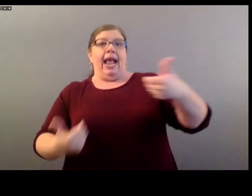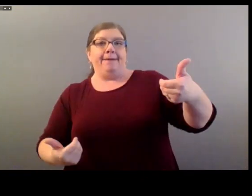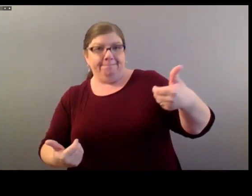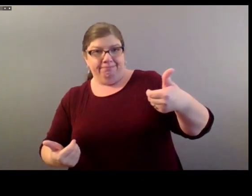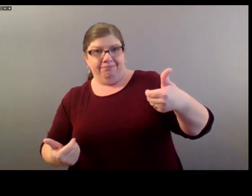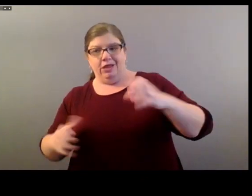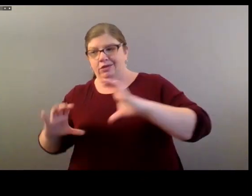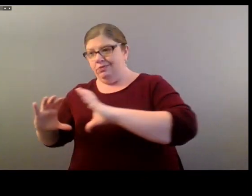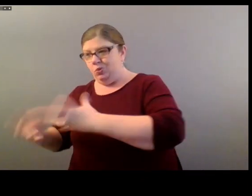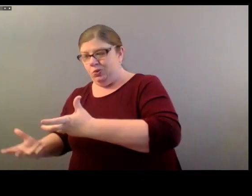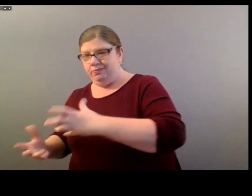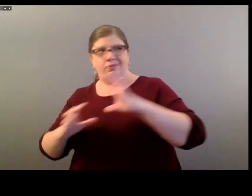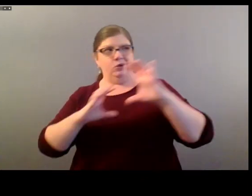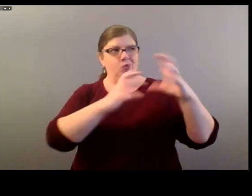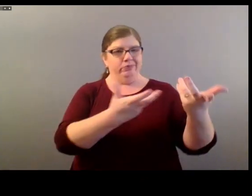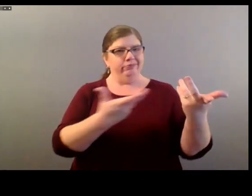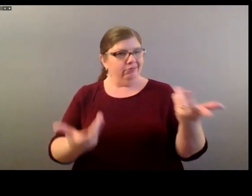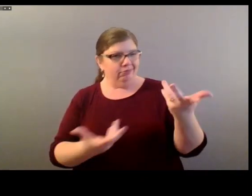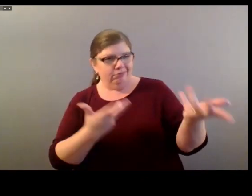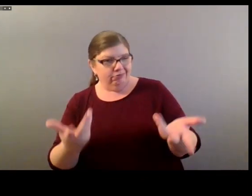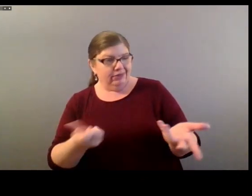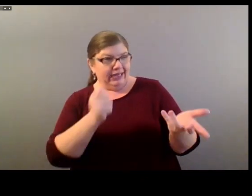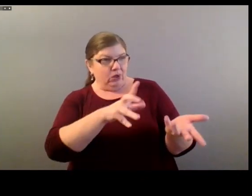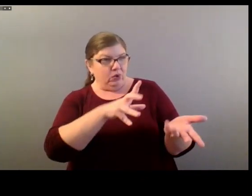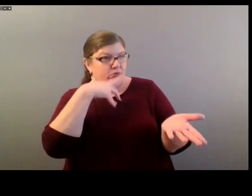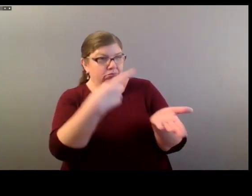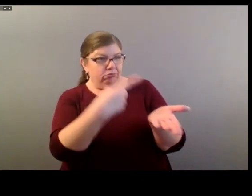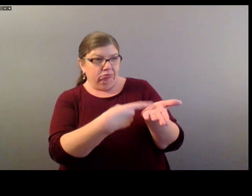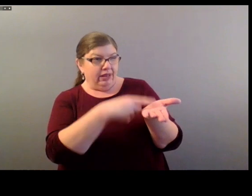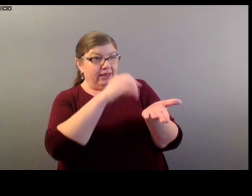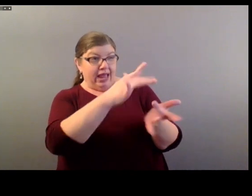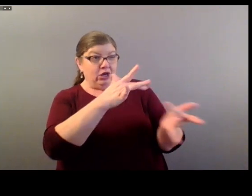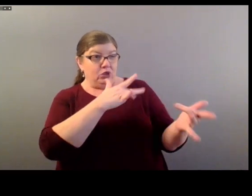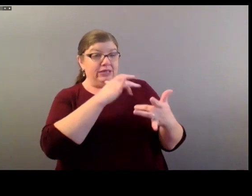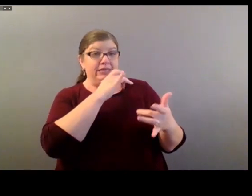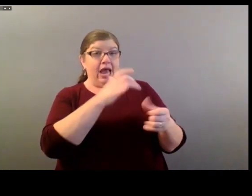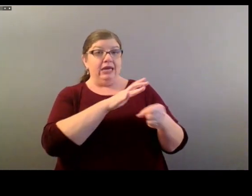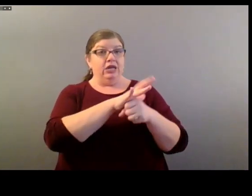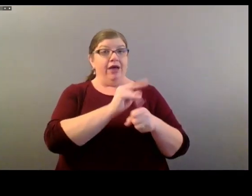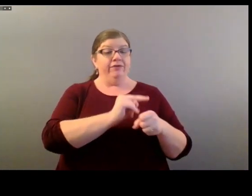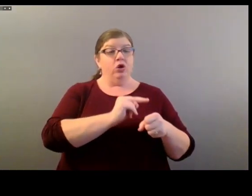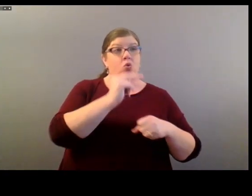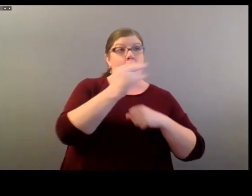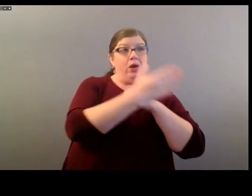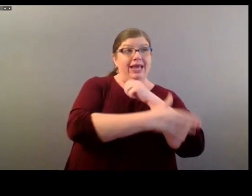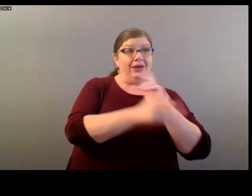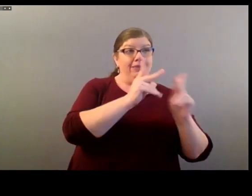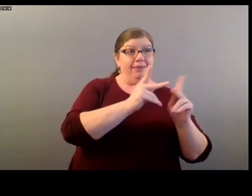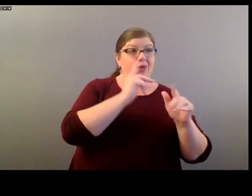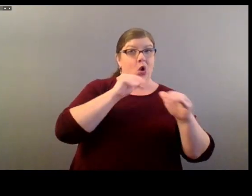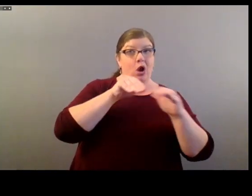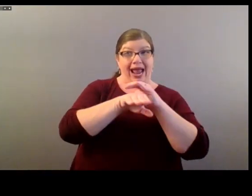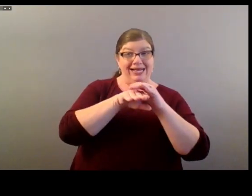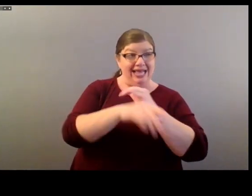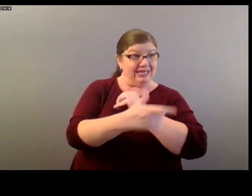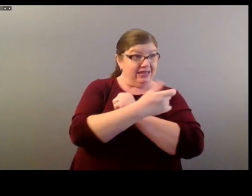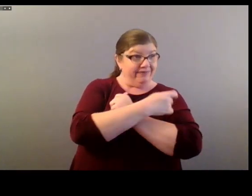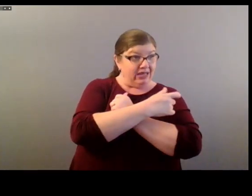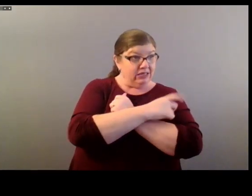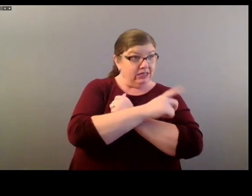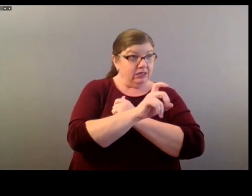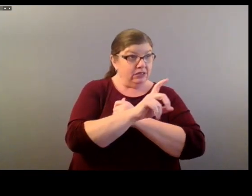So can you speak to that a bit? Is that a concern that not enough North County residents are getting to access the vaccines available to them?